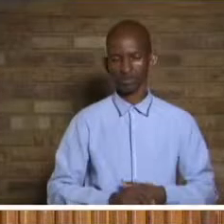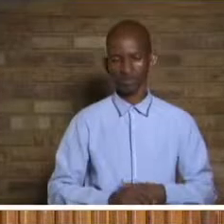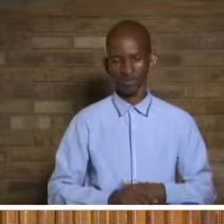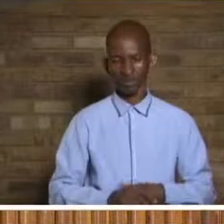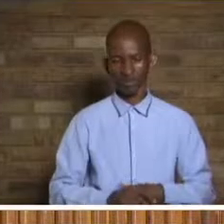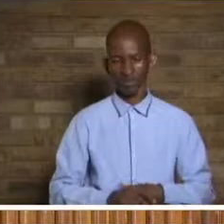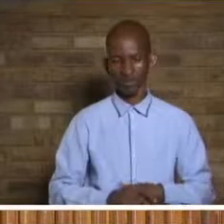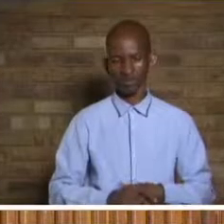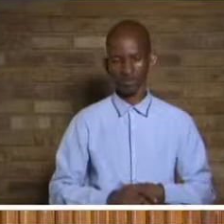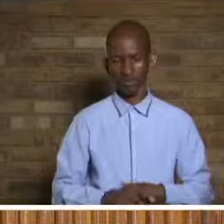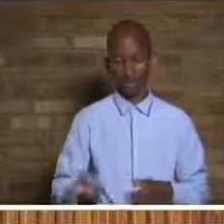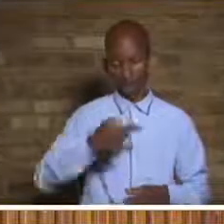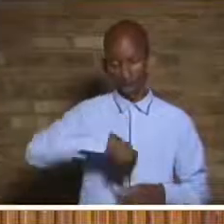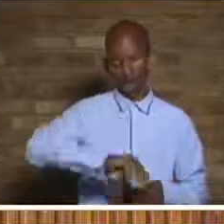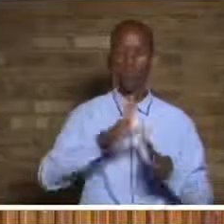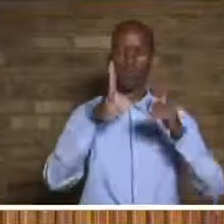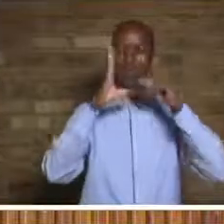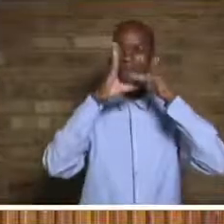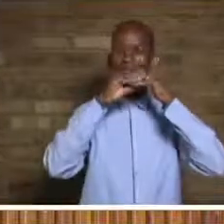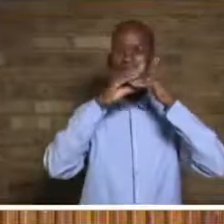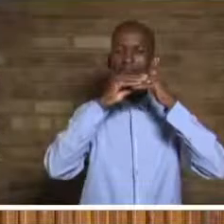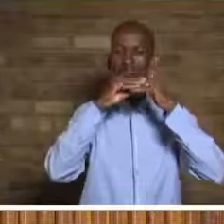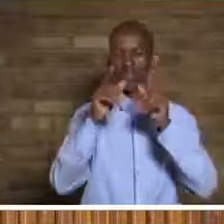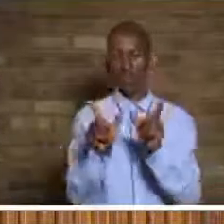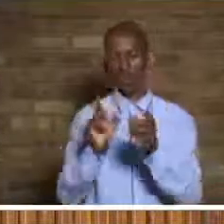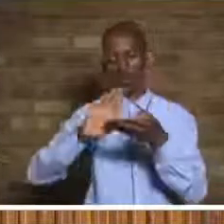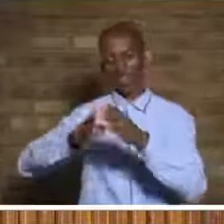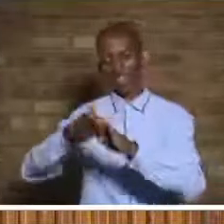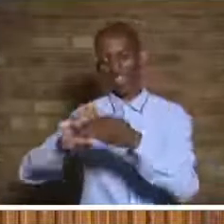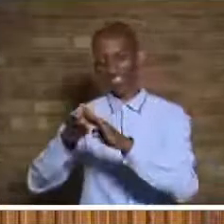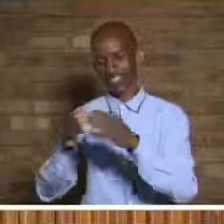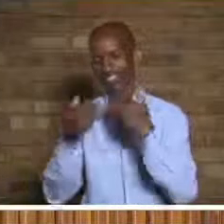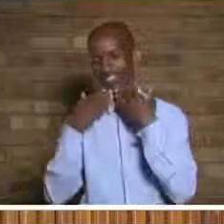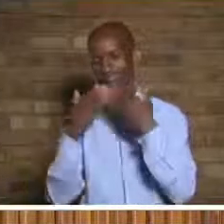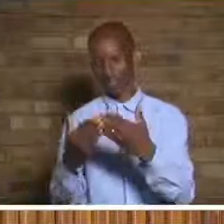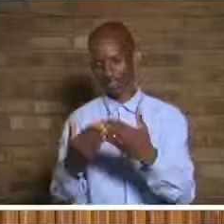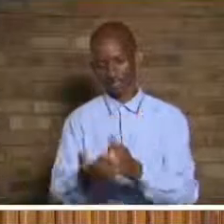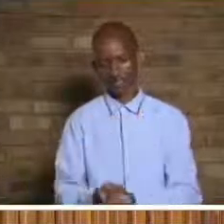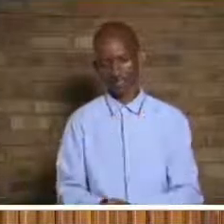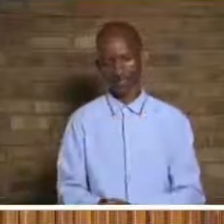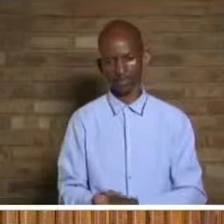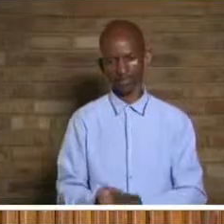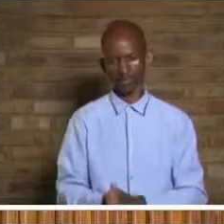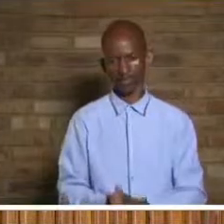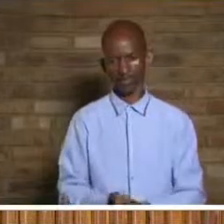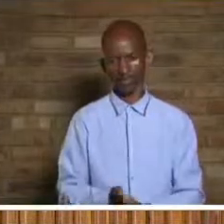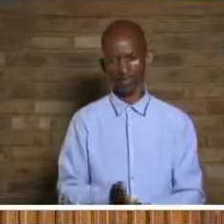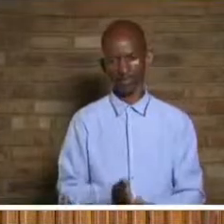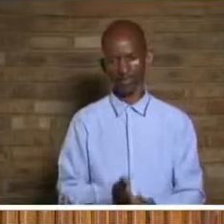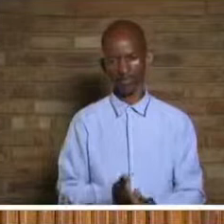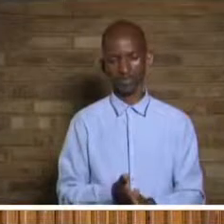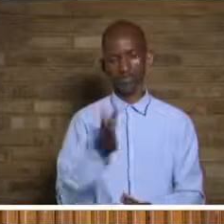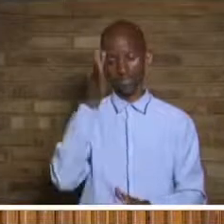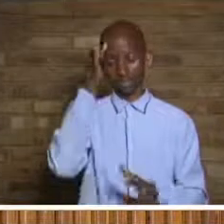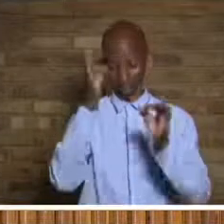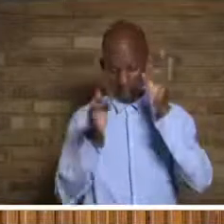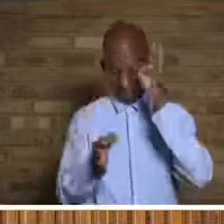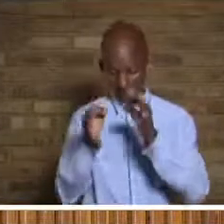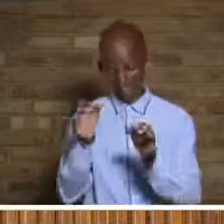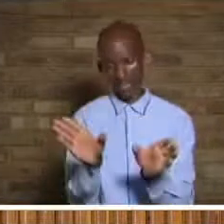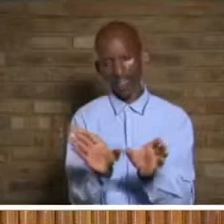All the members of the community Siyabonga kakhulu nonke malungu omphakathi and political